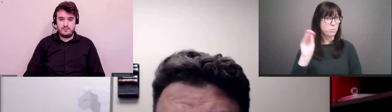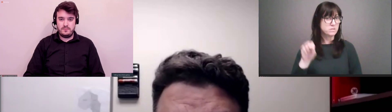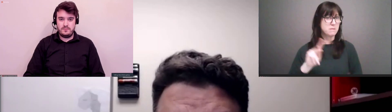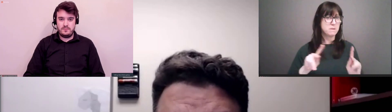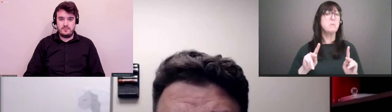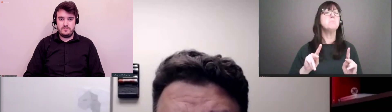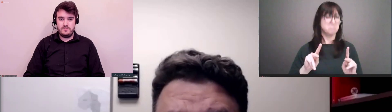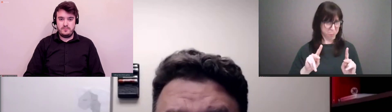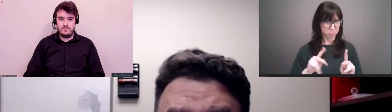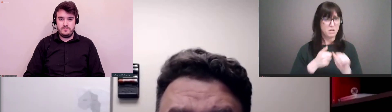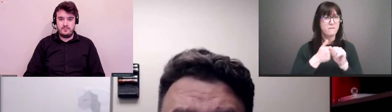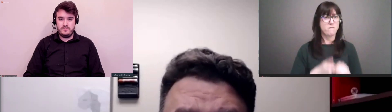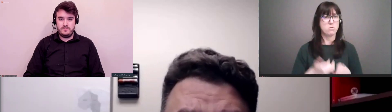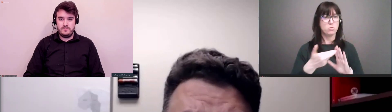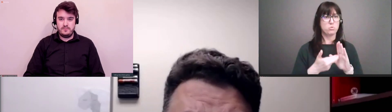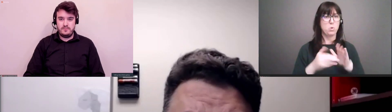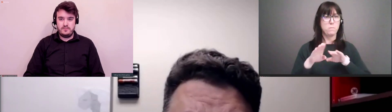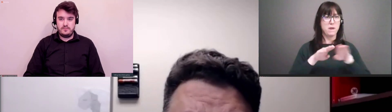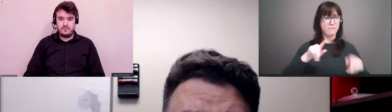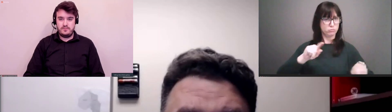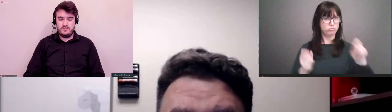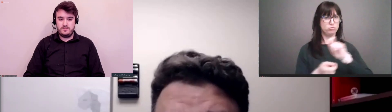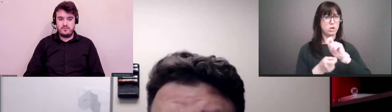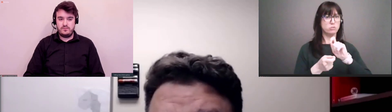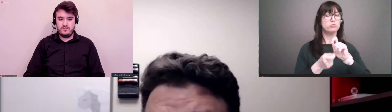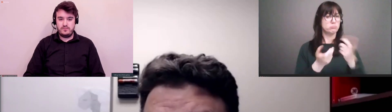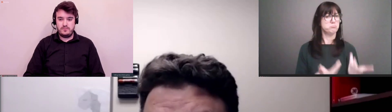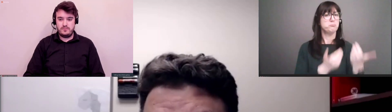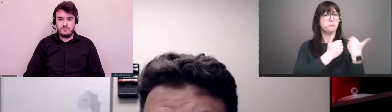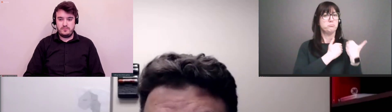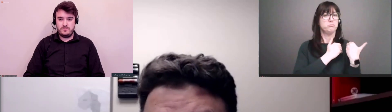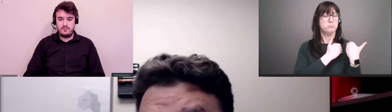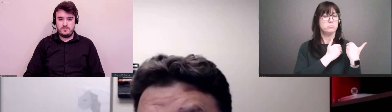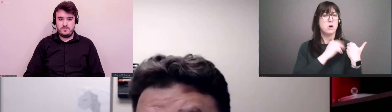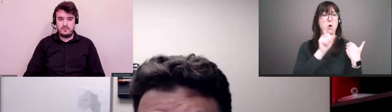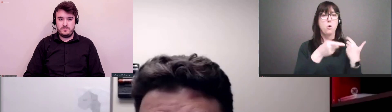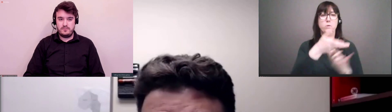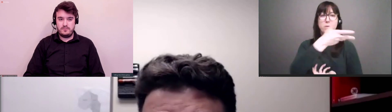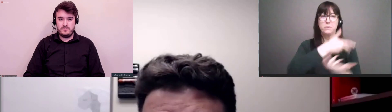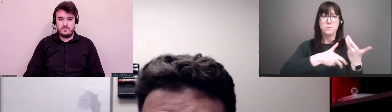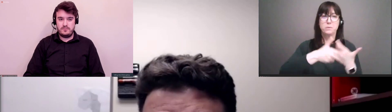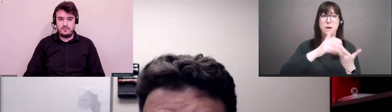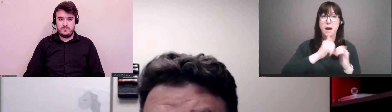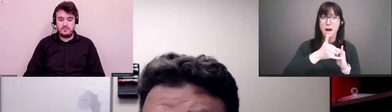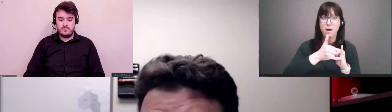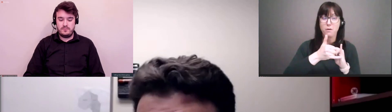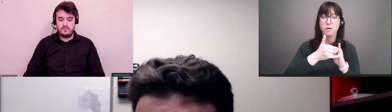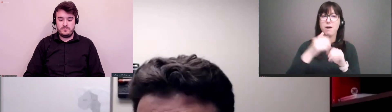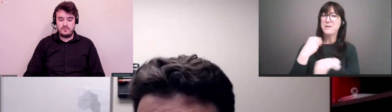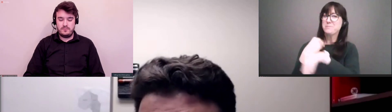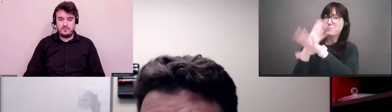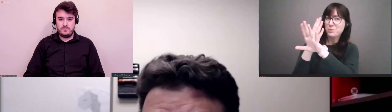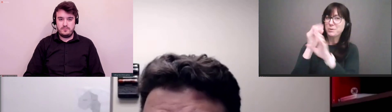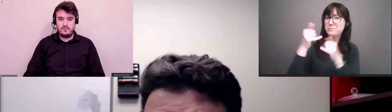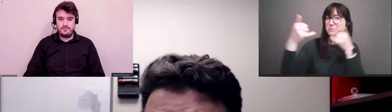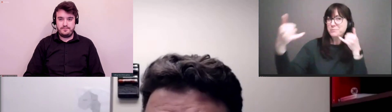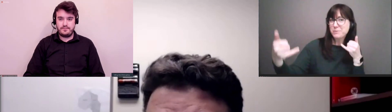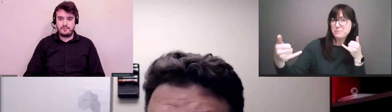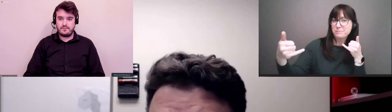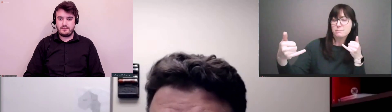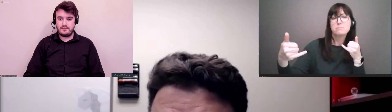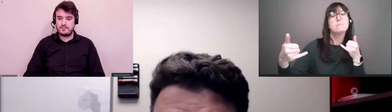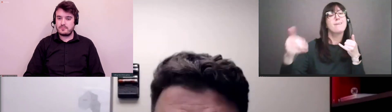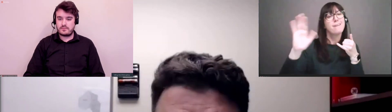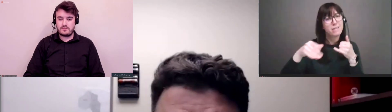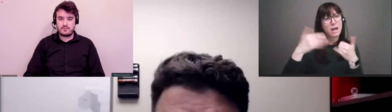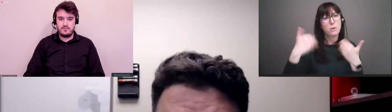social behavior in response to COVID-19 by only socializing using remote connections. These actions make a difference in